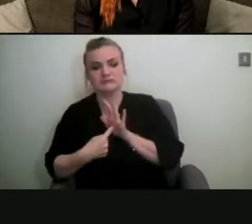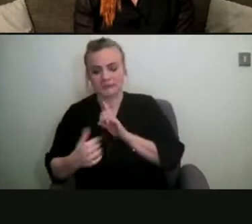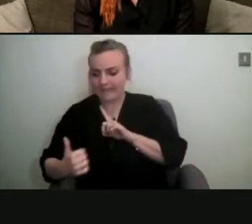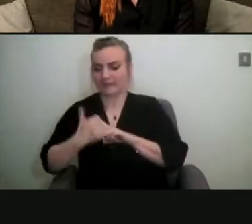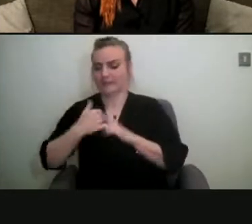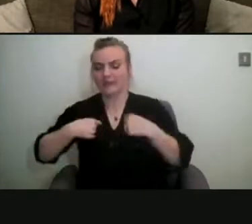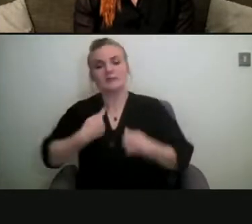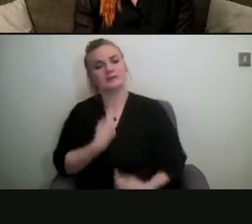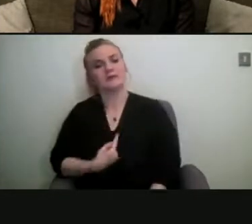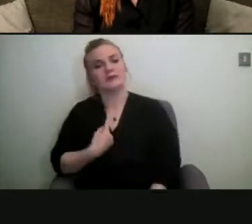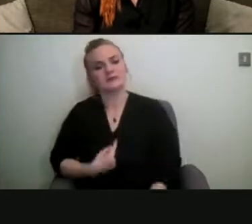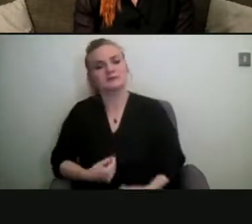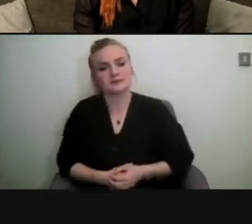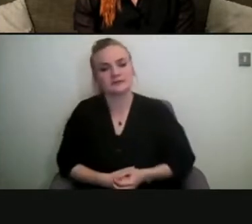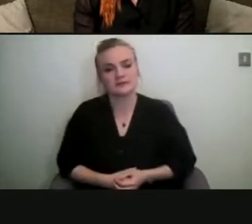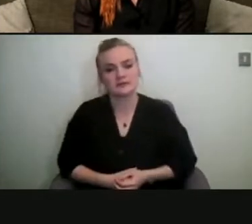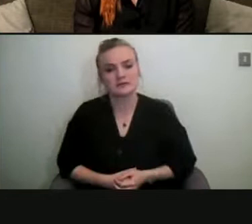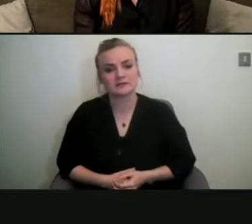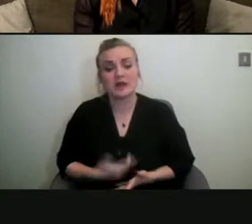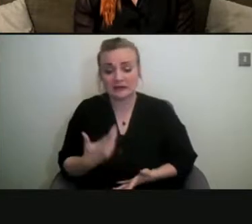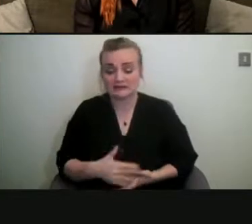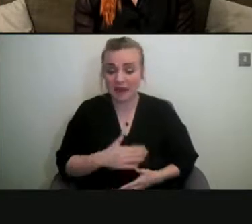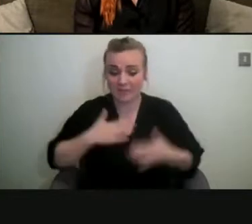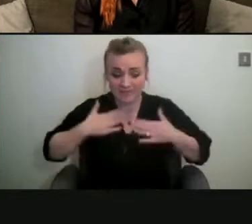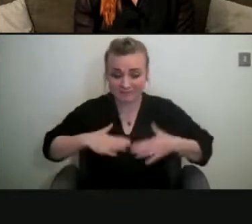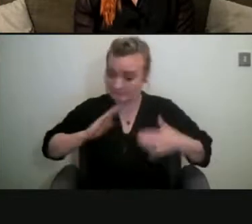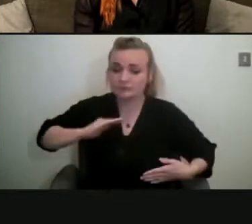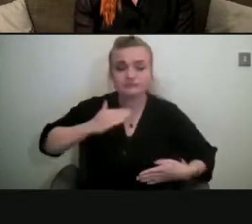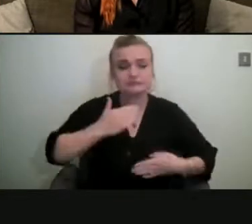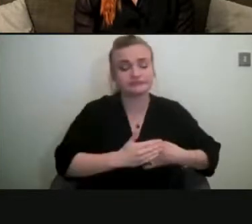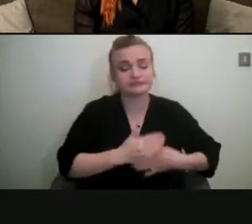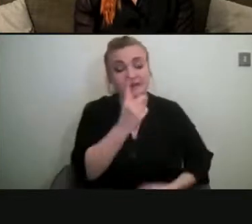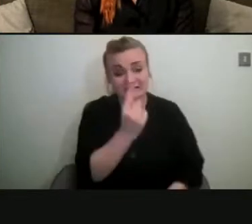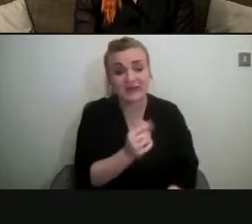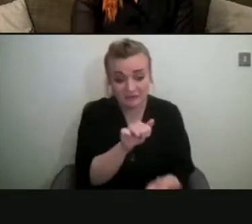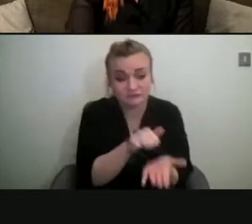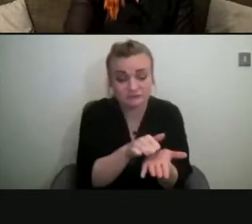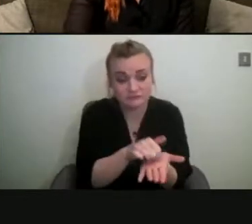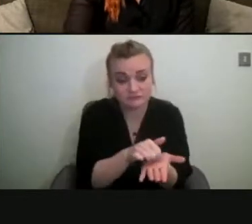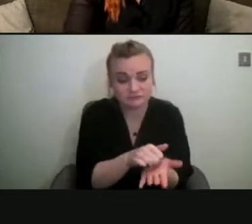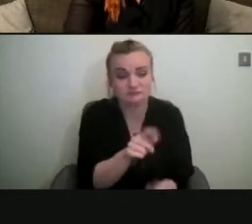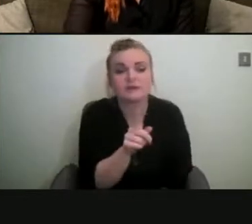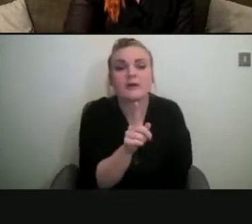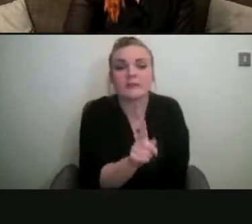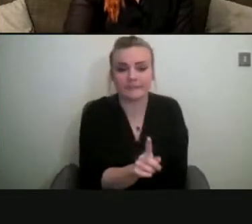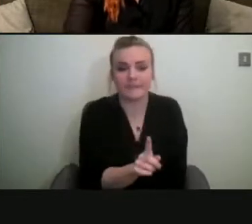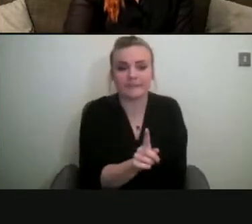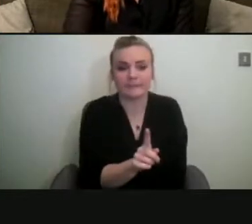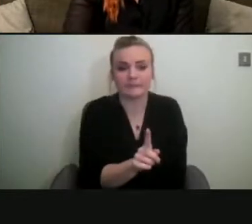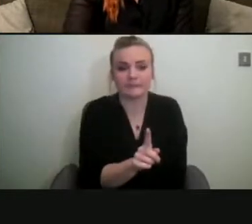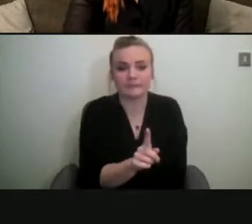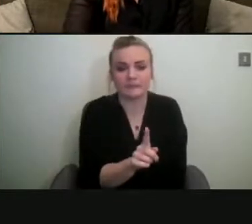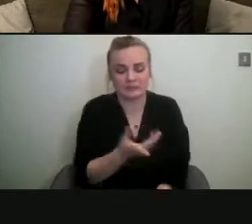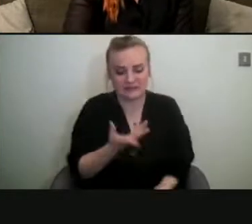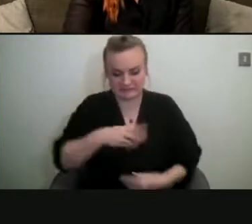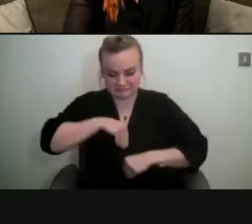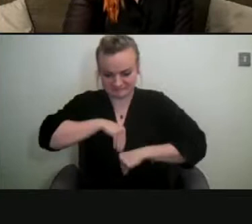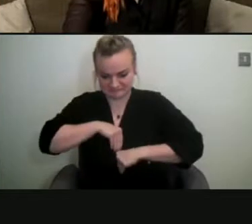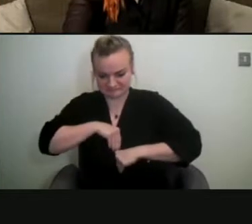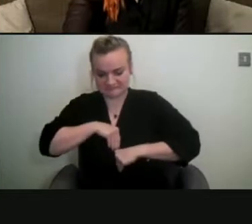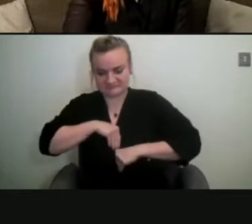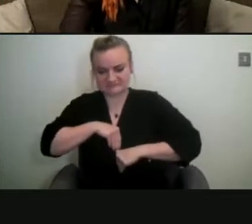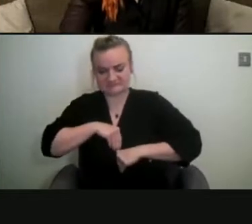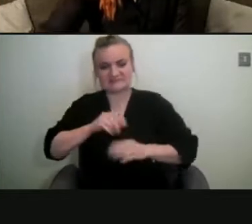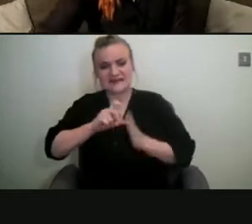that whilst there can be physical barriers, I feel like this embedded idea of